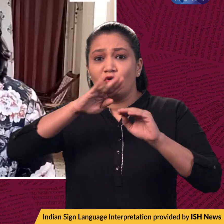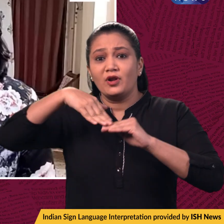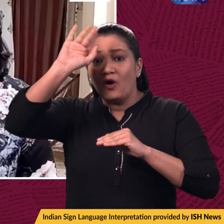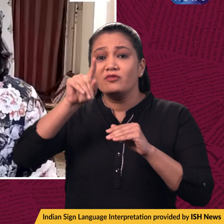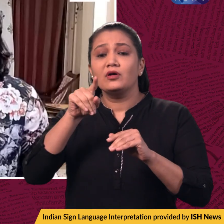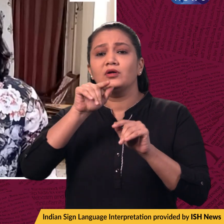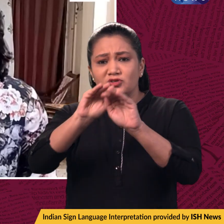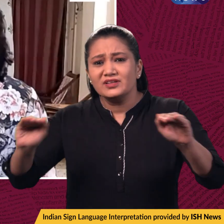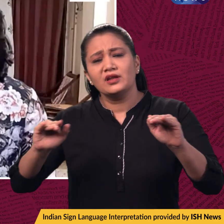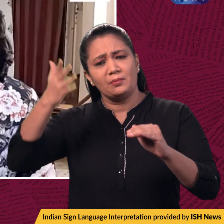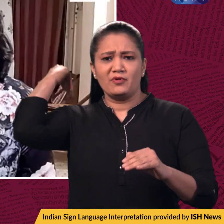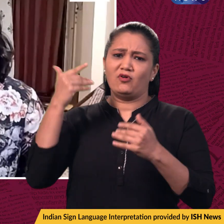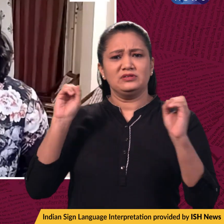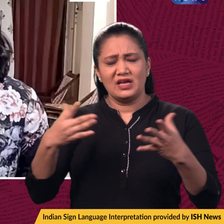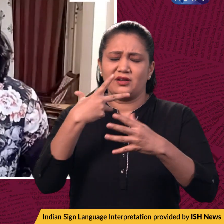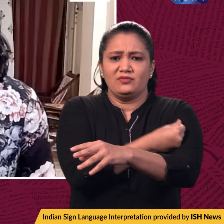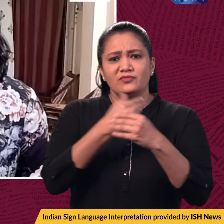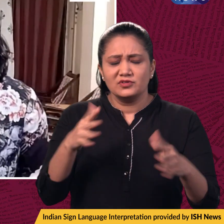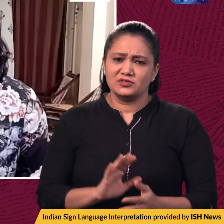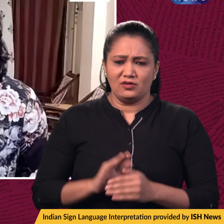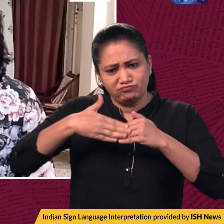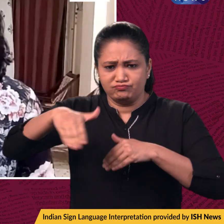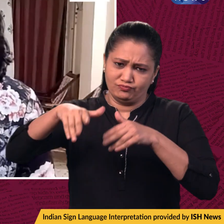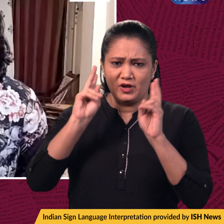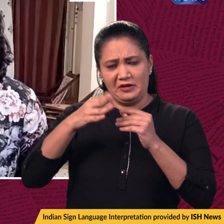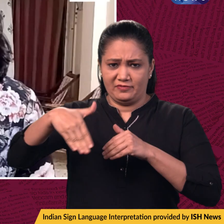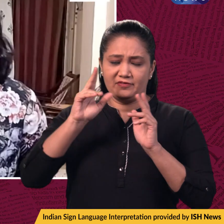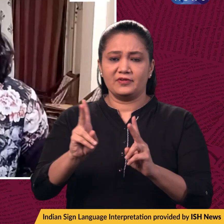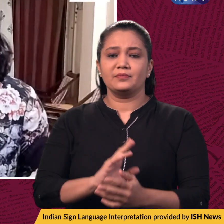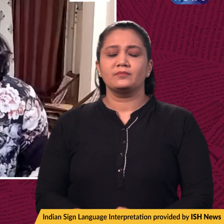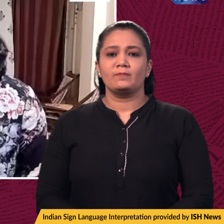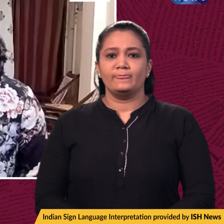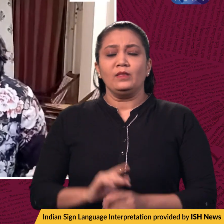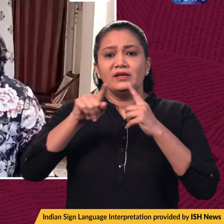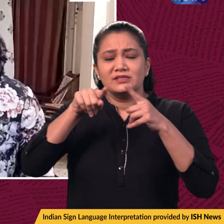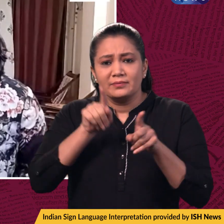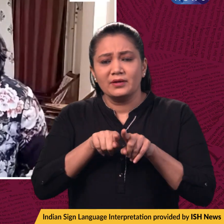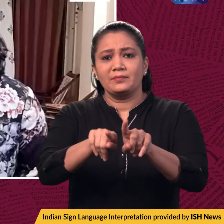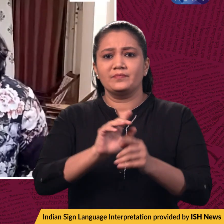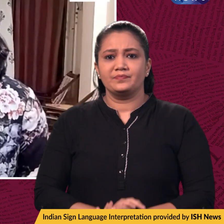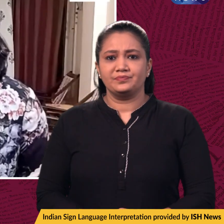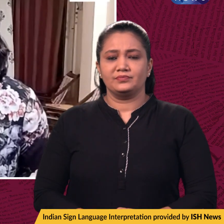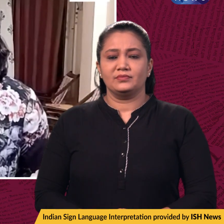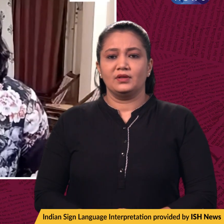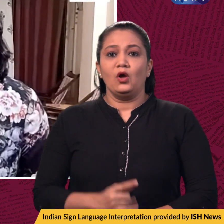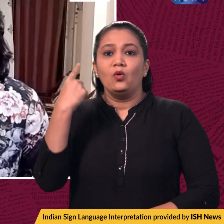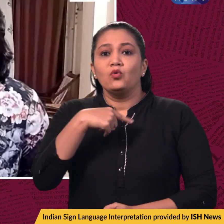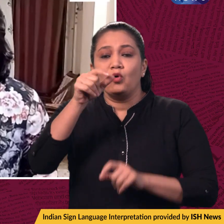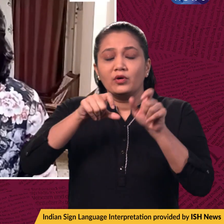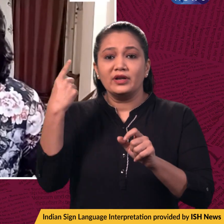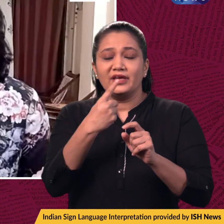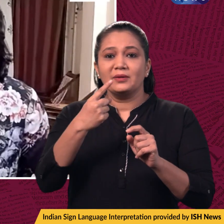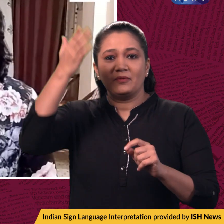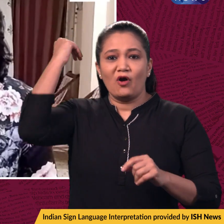were already being vaccinated under the ongoing vaccination program. In the meantime, the restriction that only people